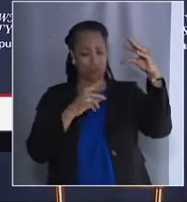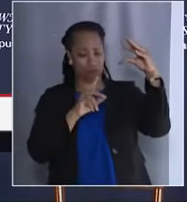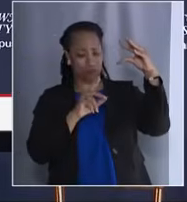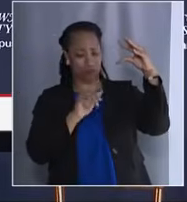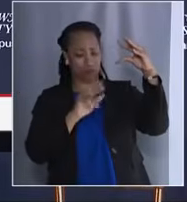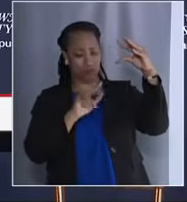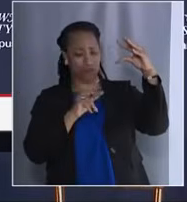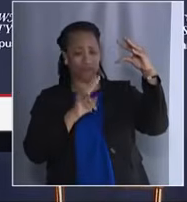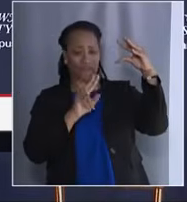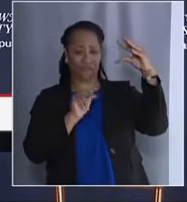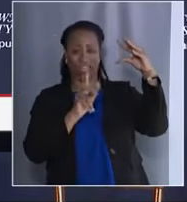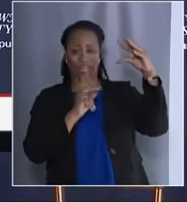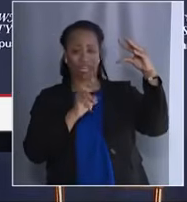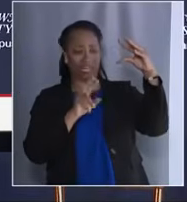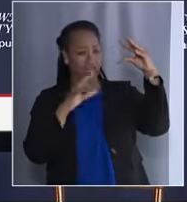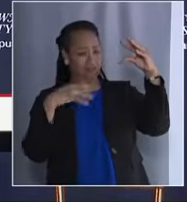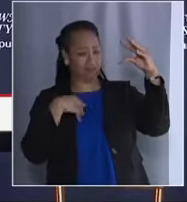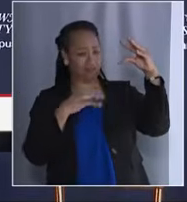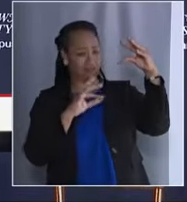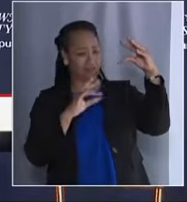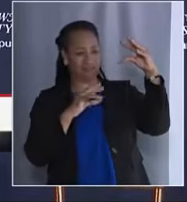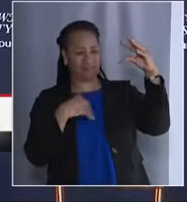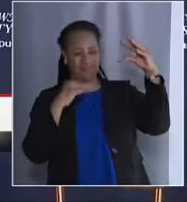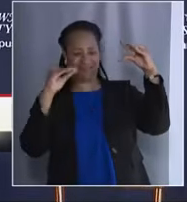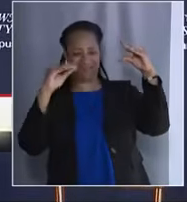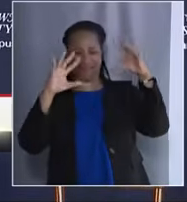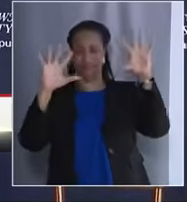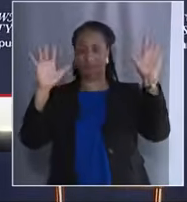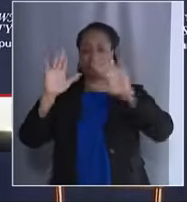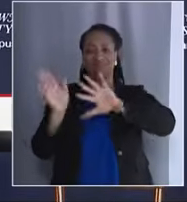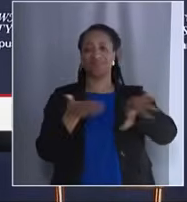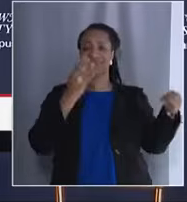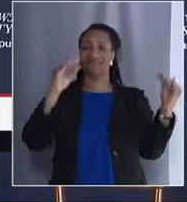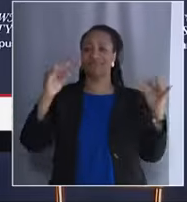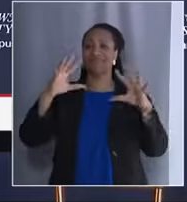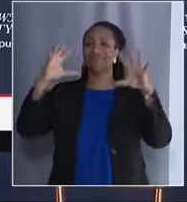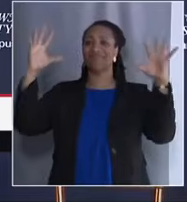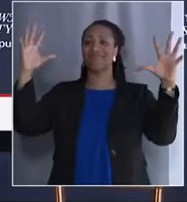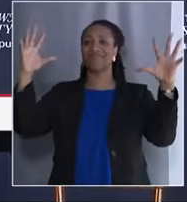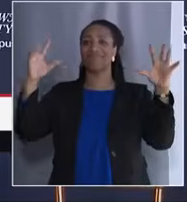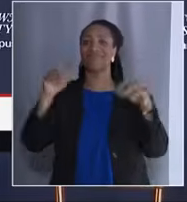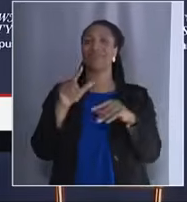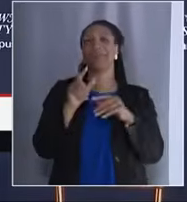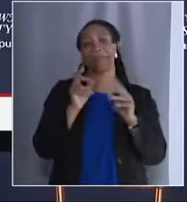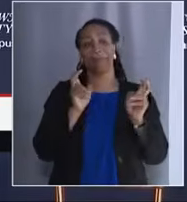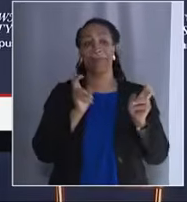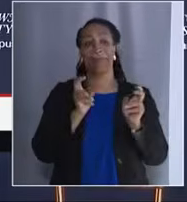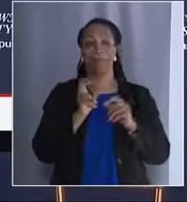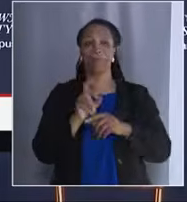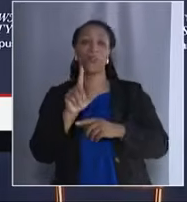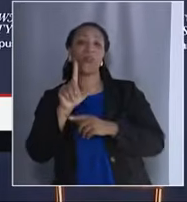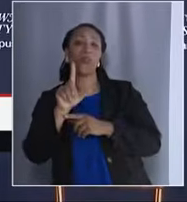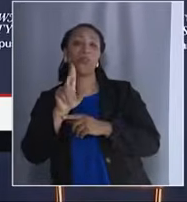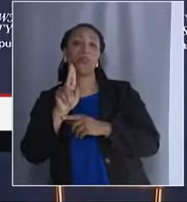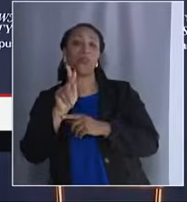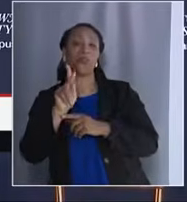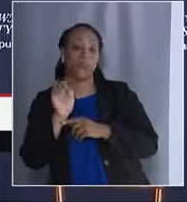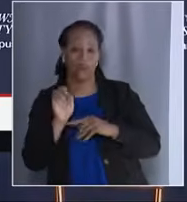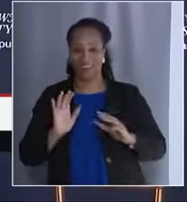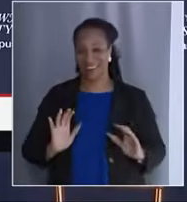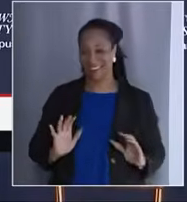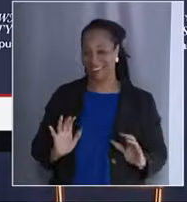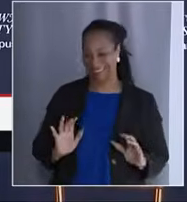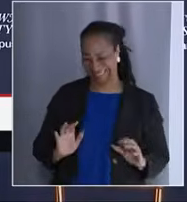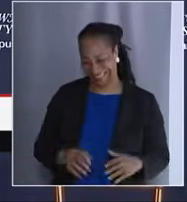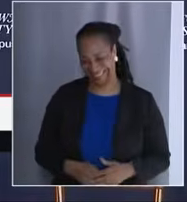here. And this building really is just a wonderful space. I'm so excited about having this be a part of our Ward 6 community, but our DC community.